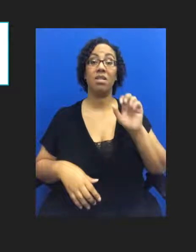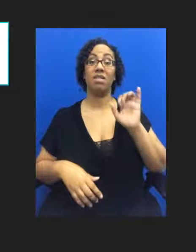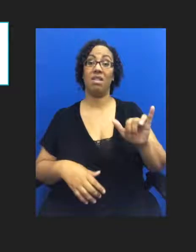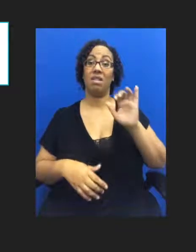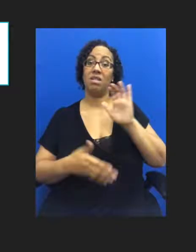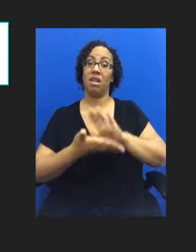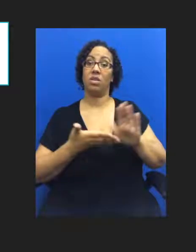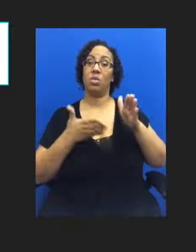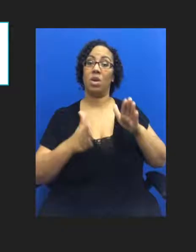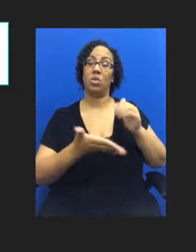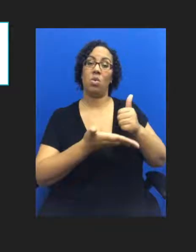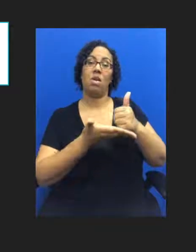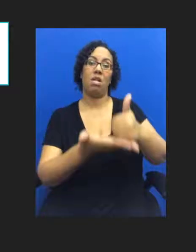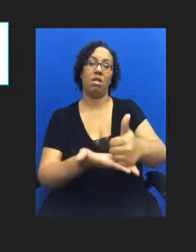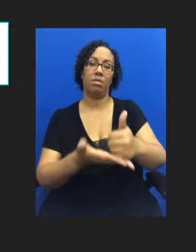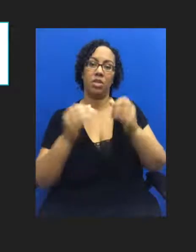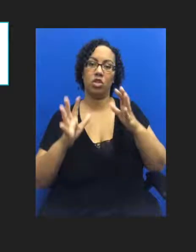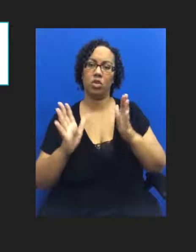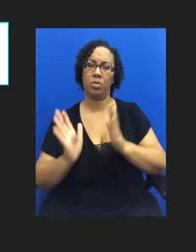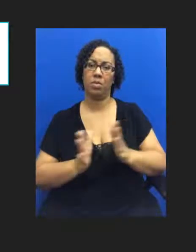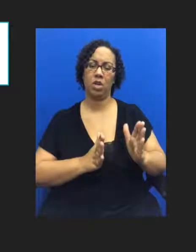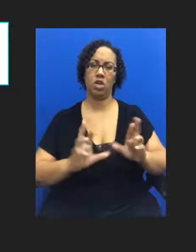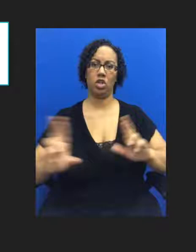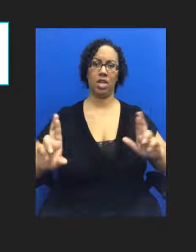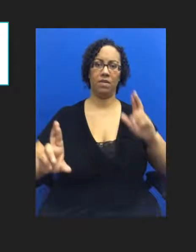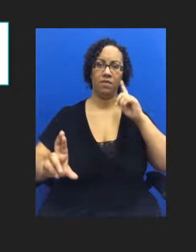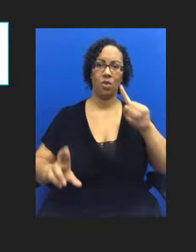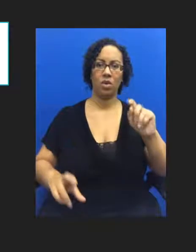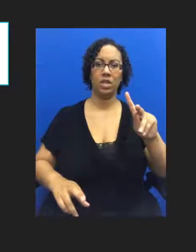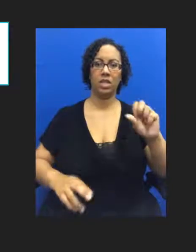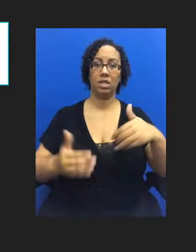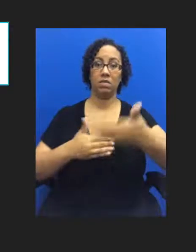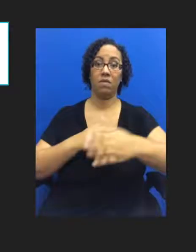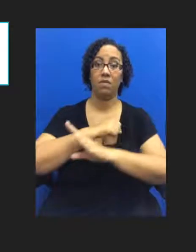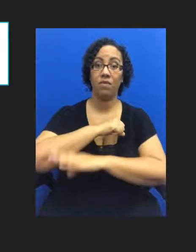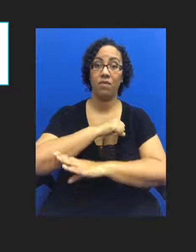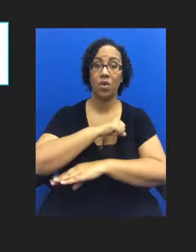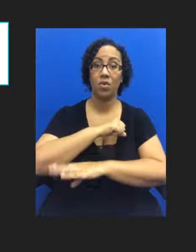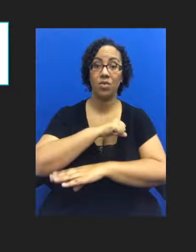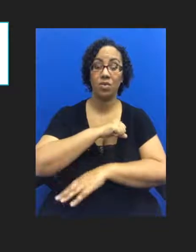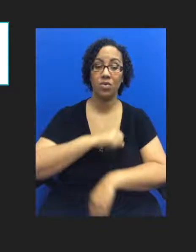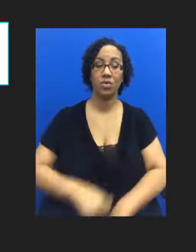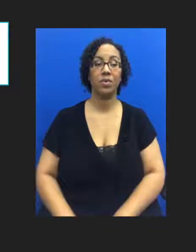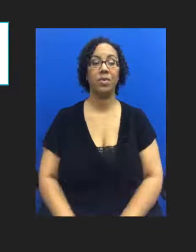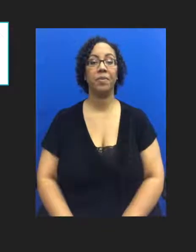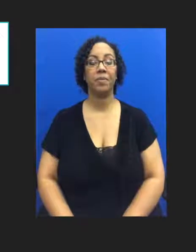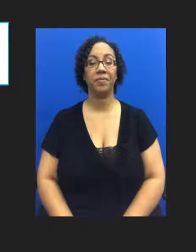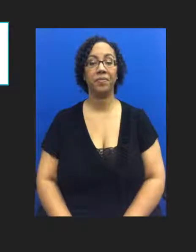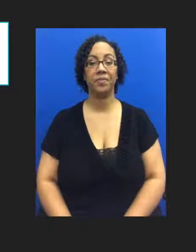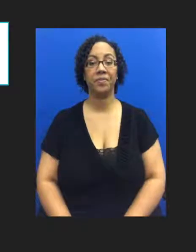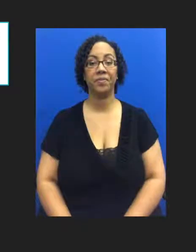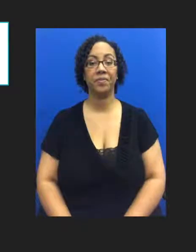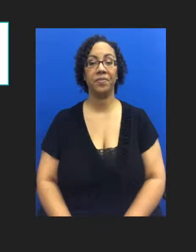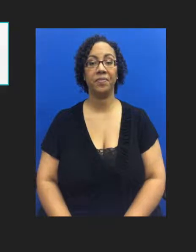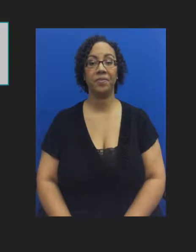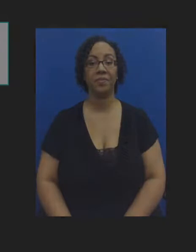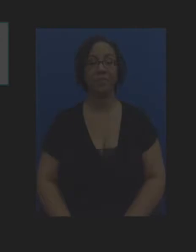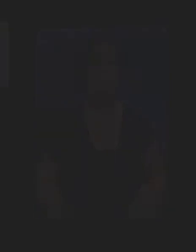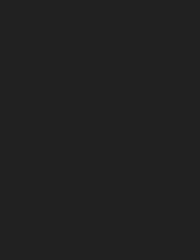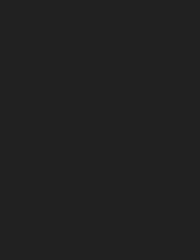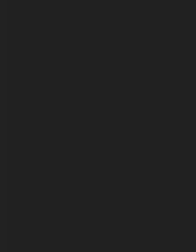assessment based on those TEKS, which is a nice way to help the teachers prepare for the new TEKS rollout next